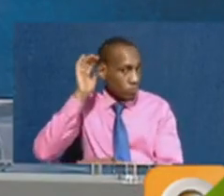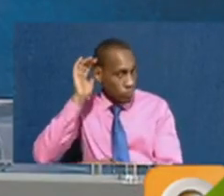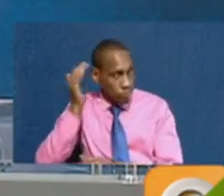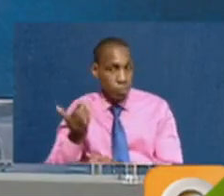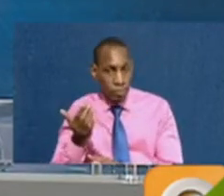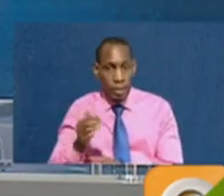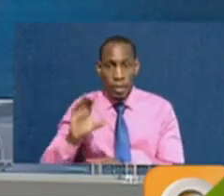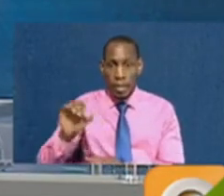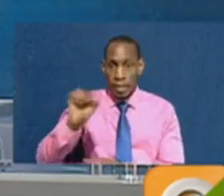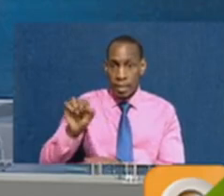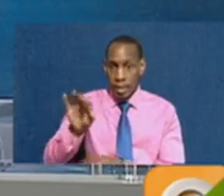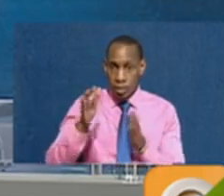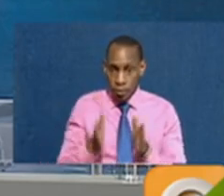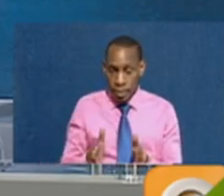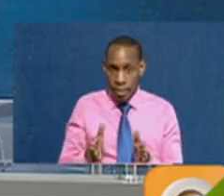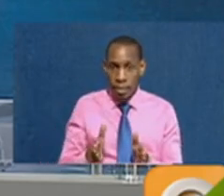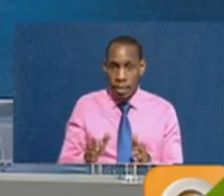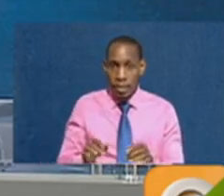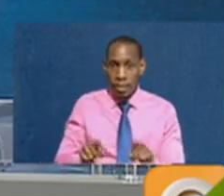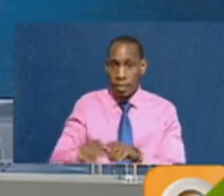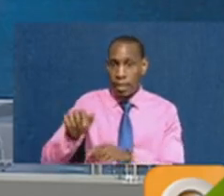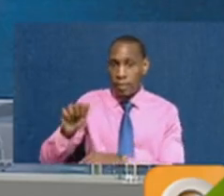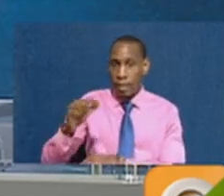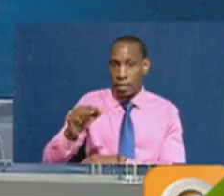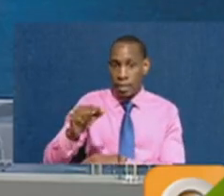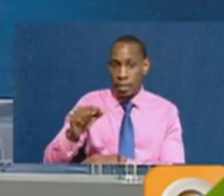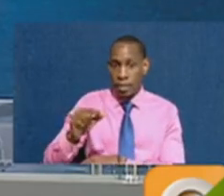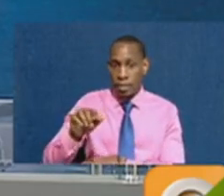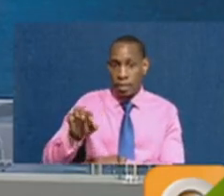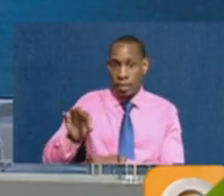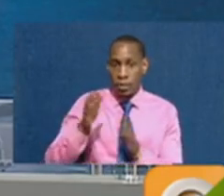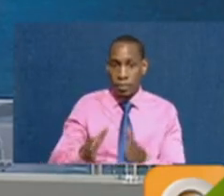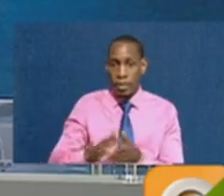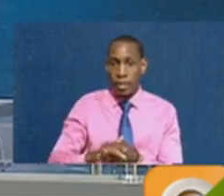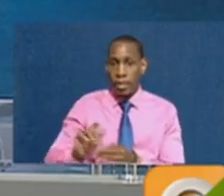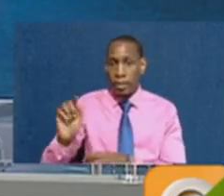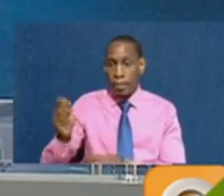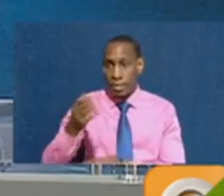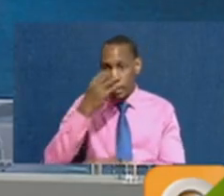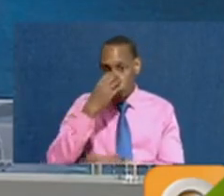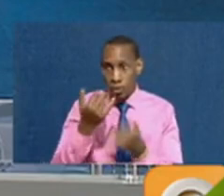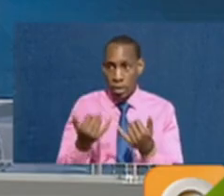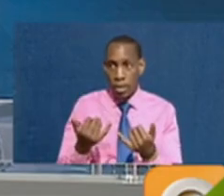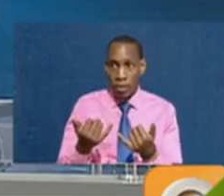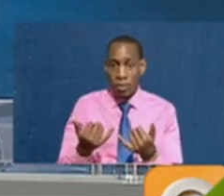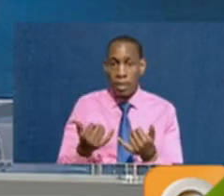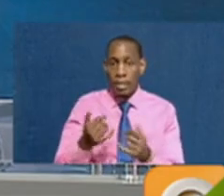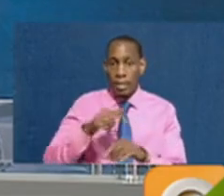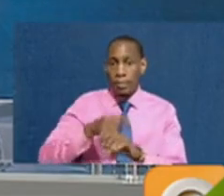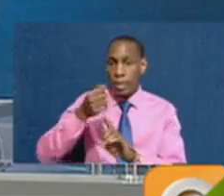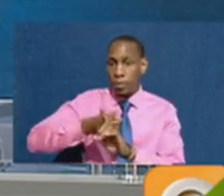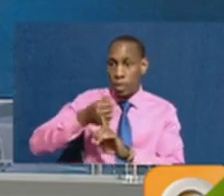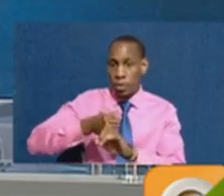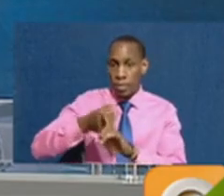for cabinet nominees and attorney general nominees by President William Ruto. This comes amid calls